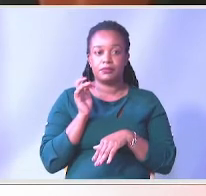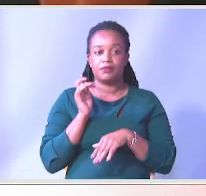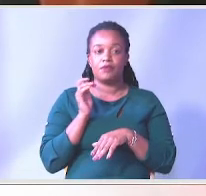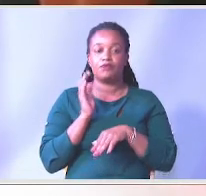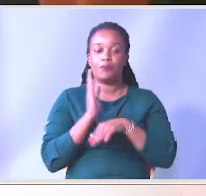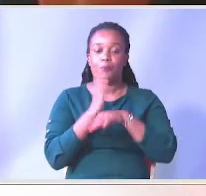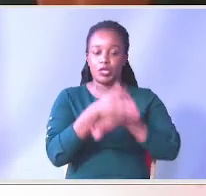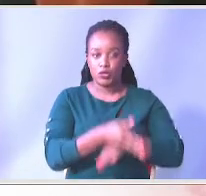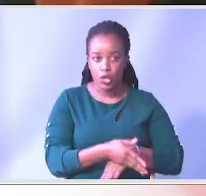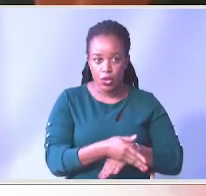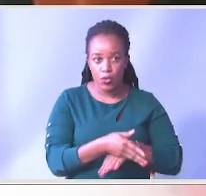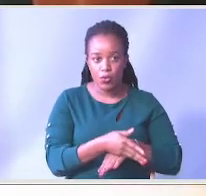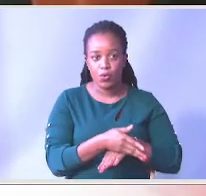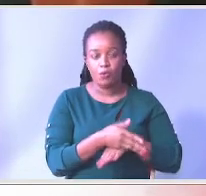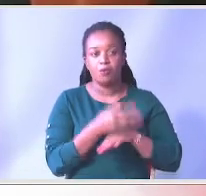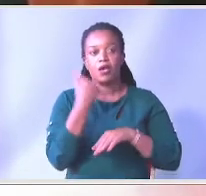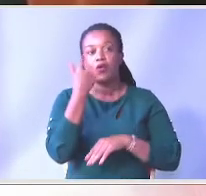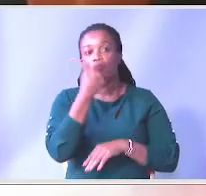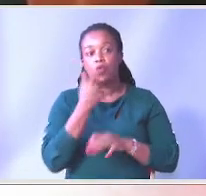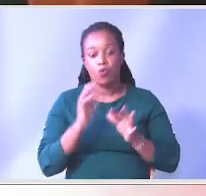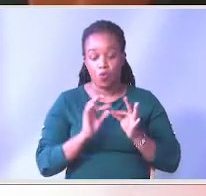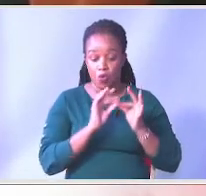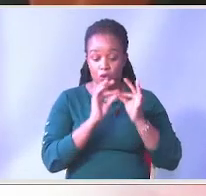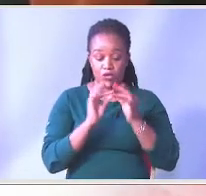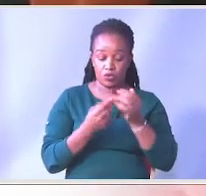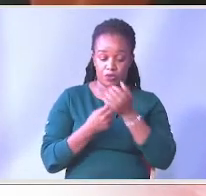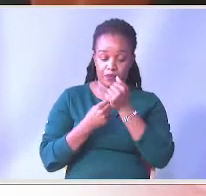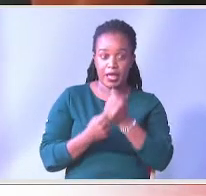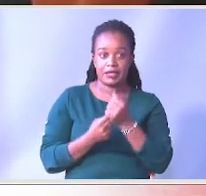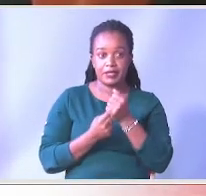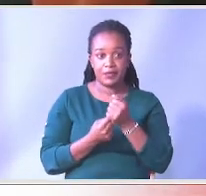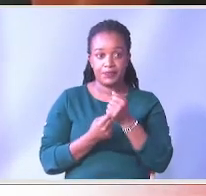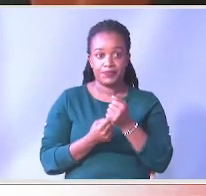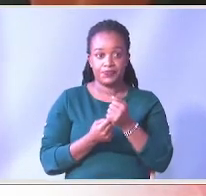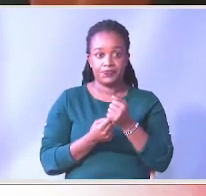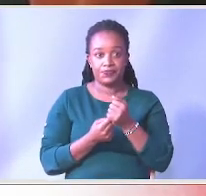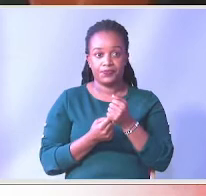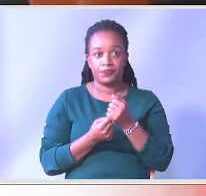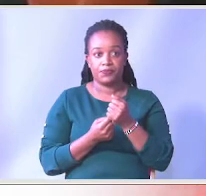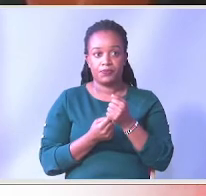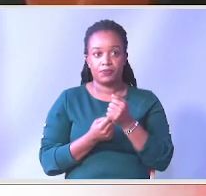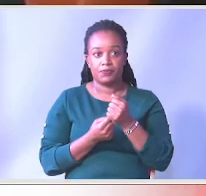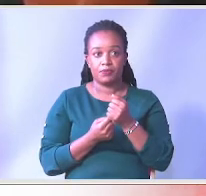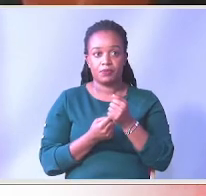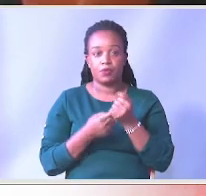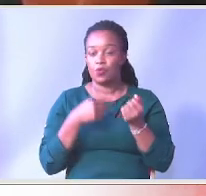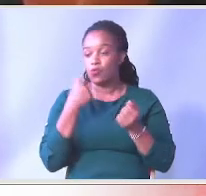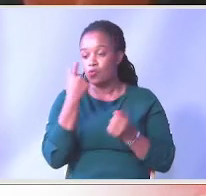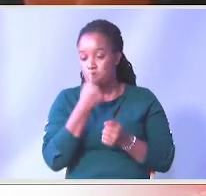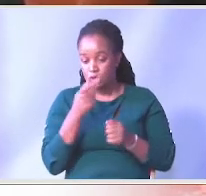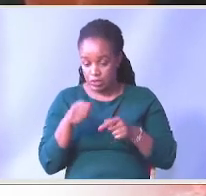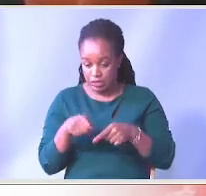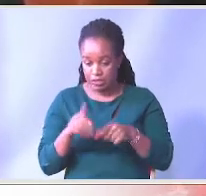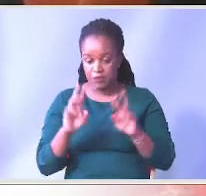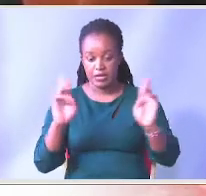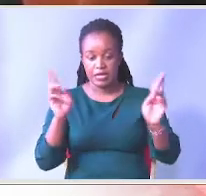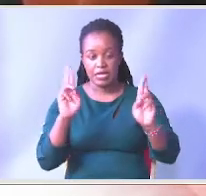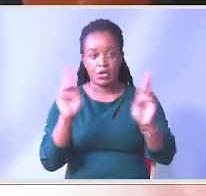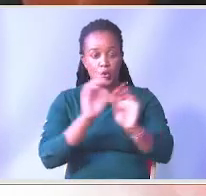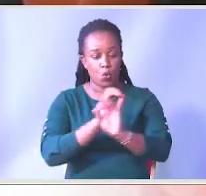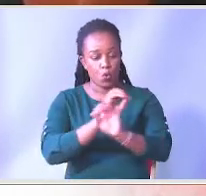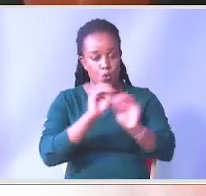betrayal by a coalition partner who has been unwilling to